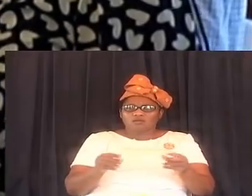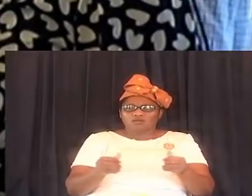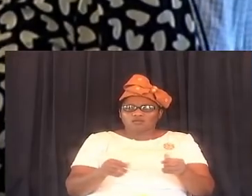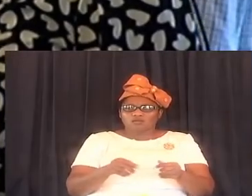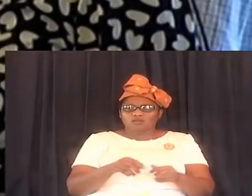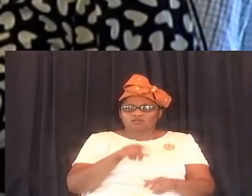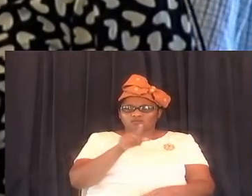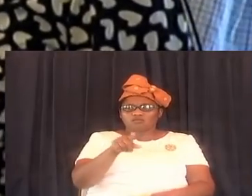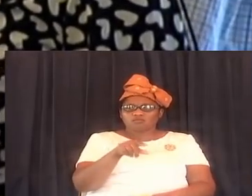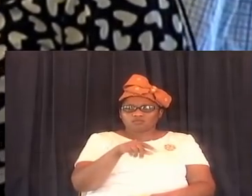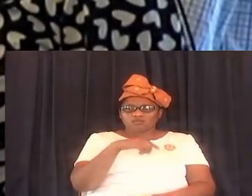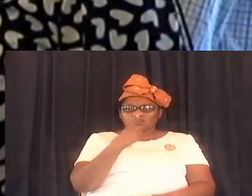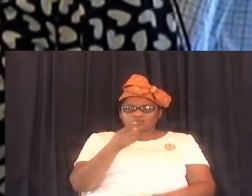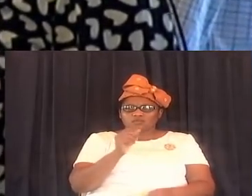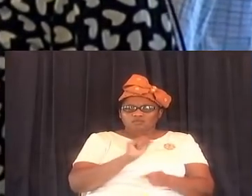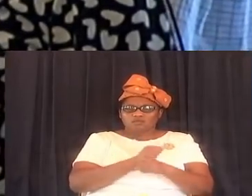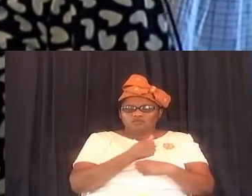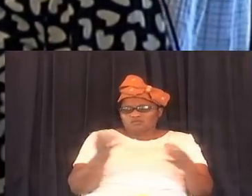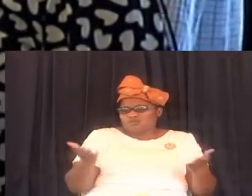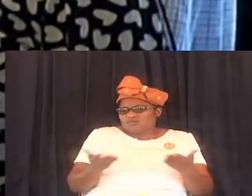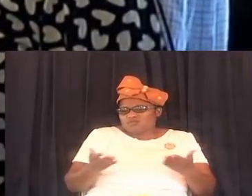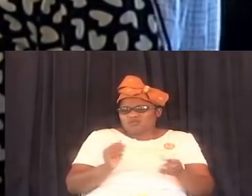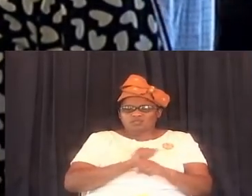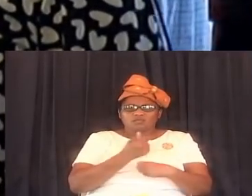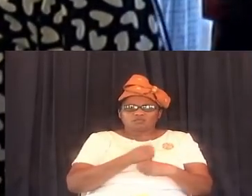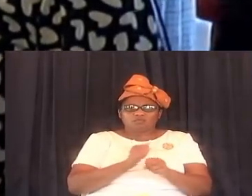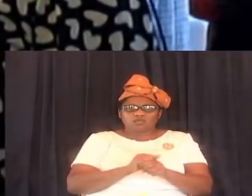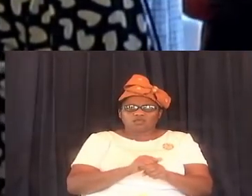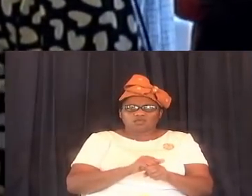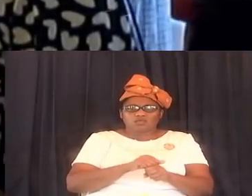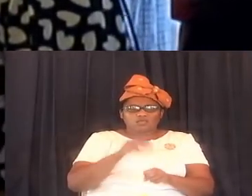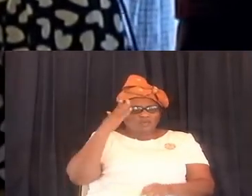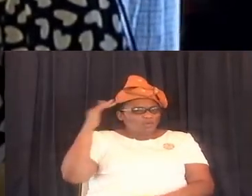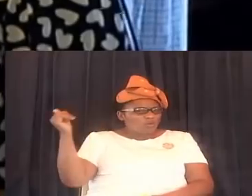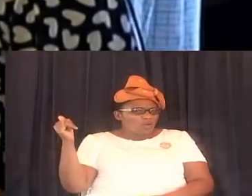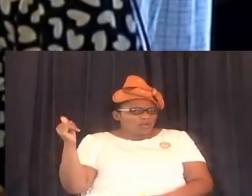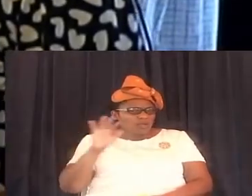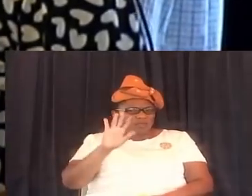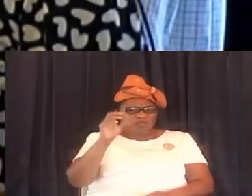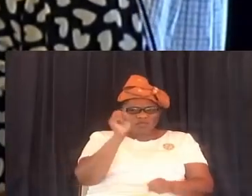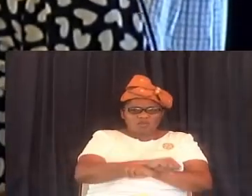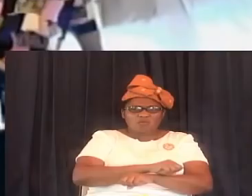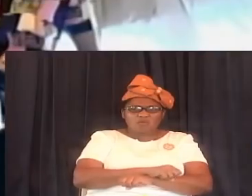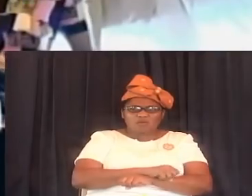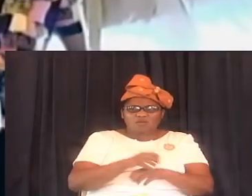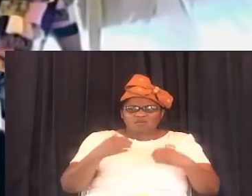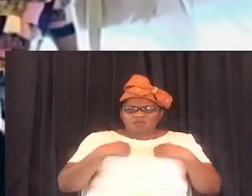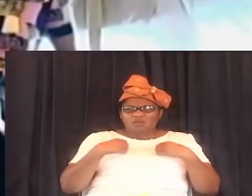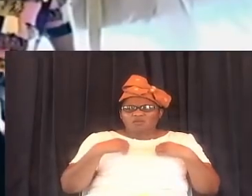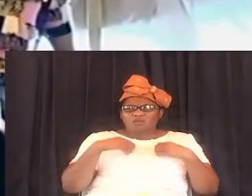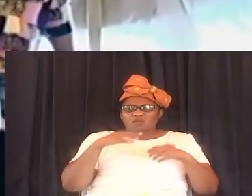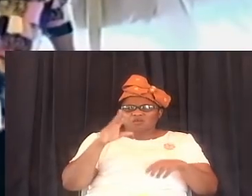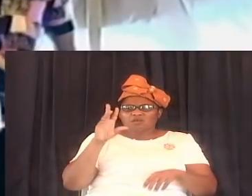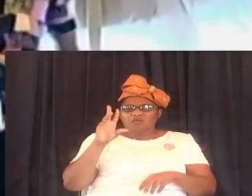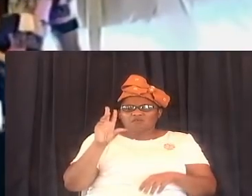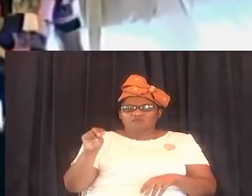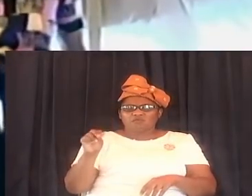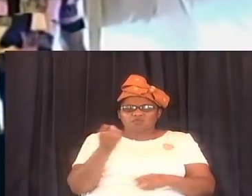it, what makest thou? Or why are thy work? He had no hands. He said,